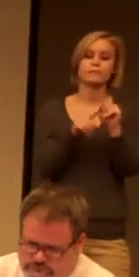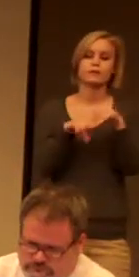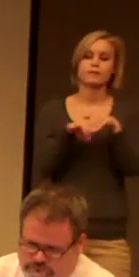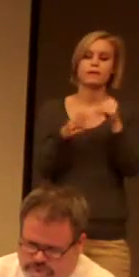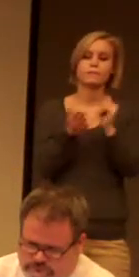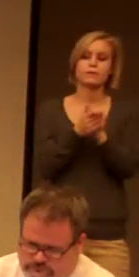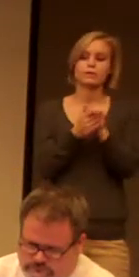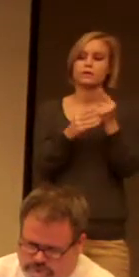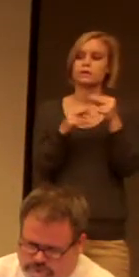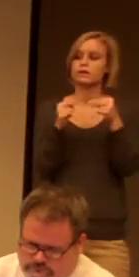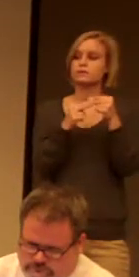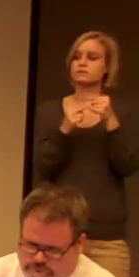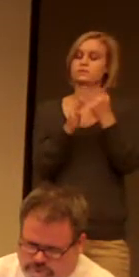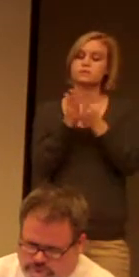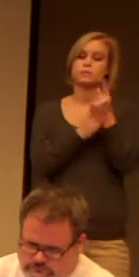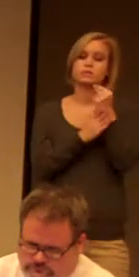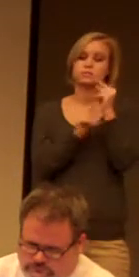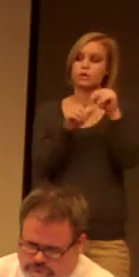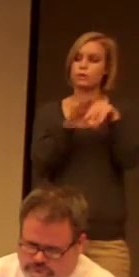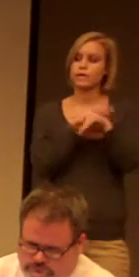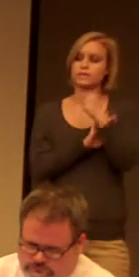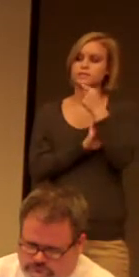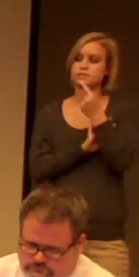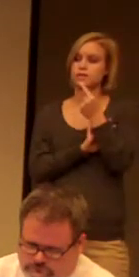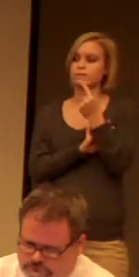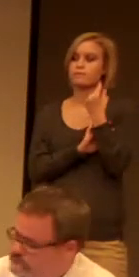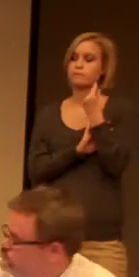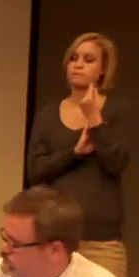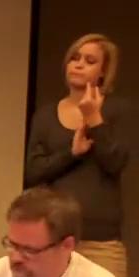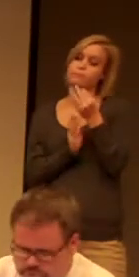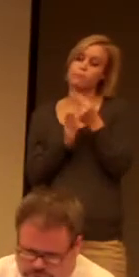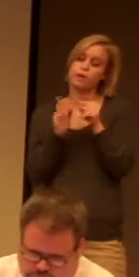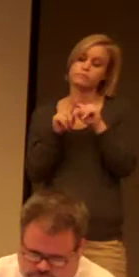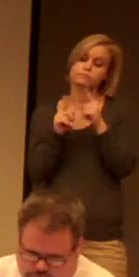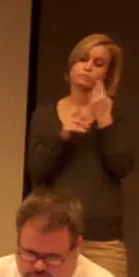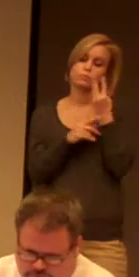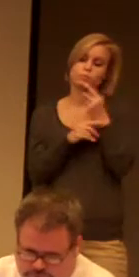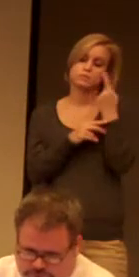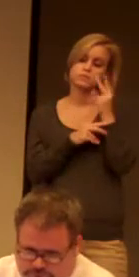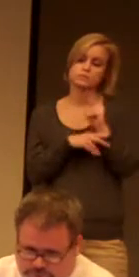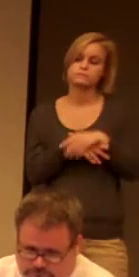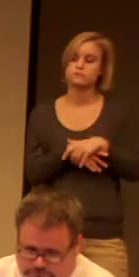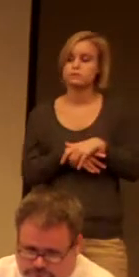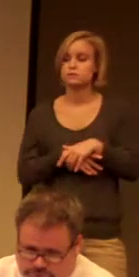at least go in and save that. We'll see.